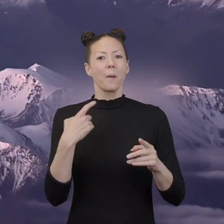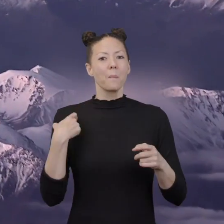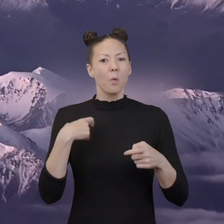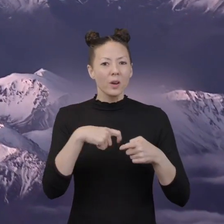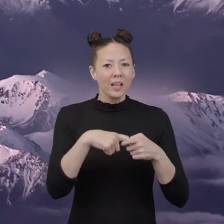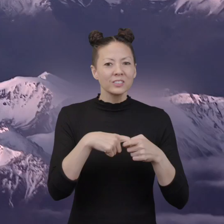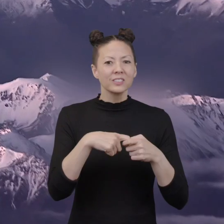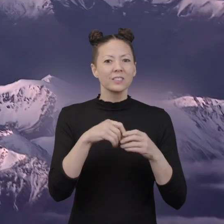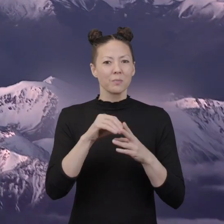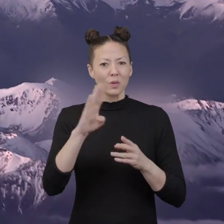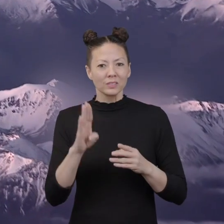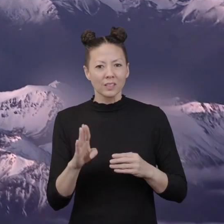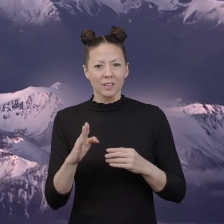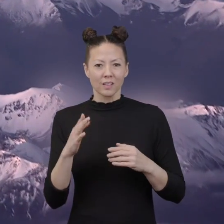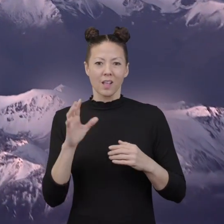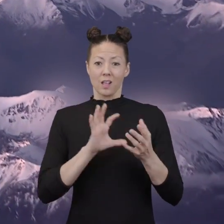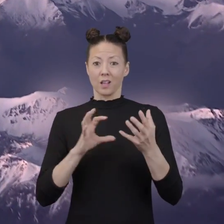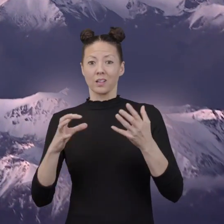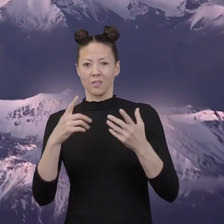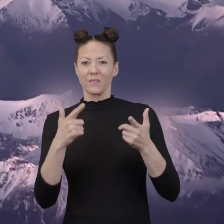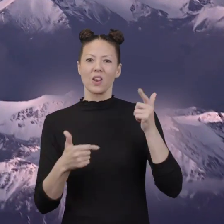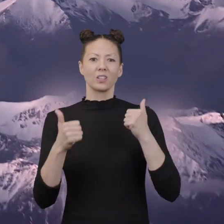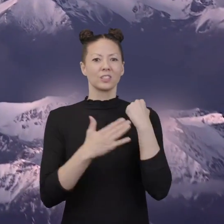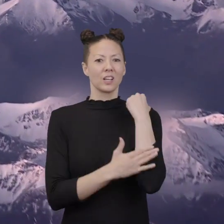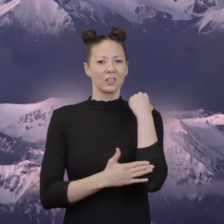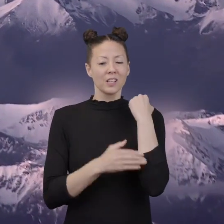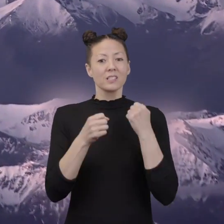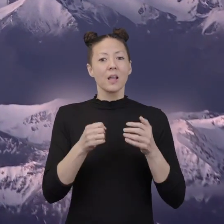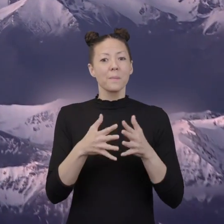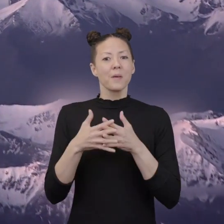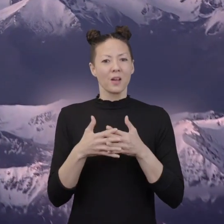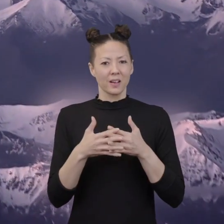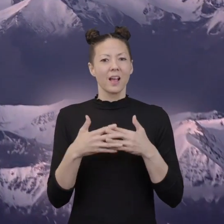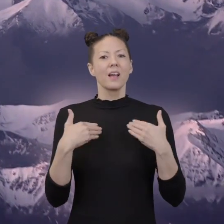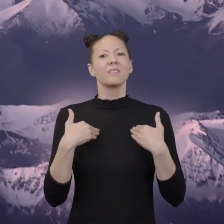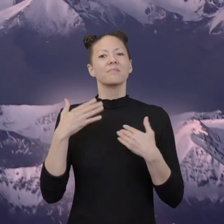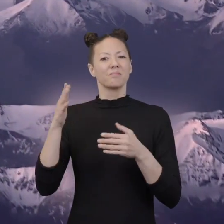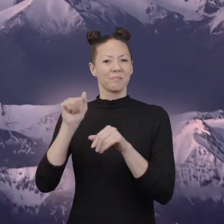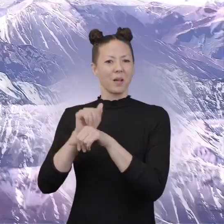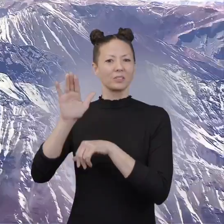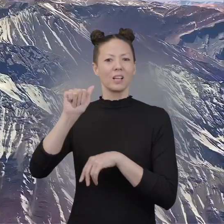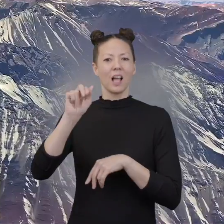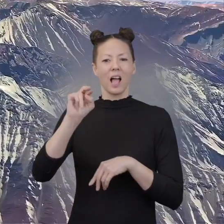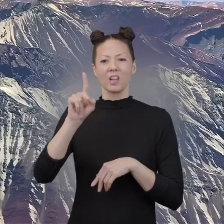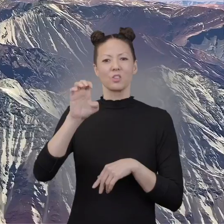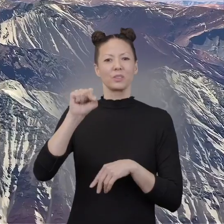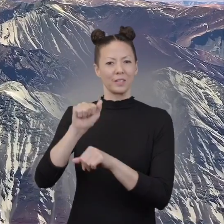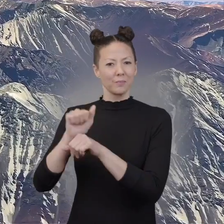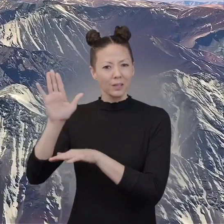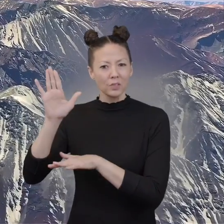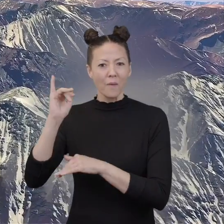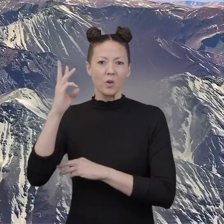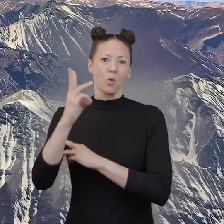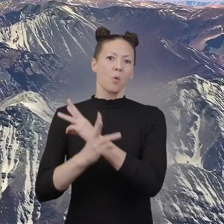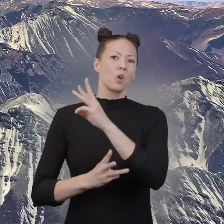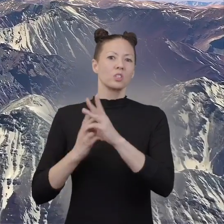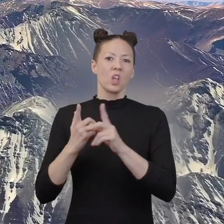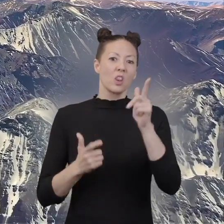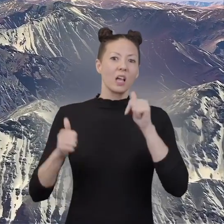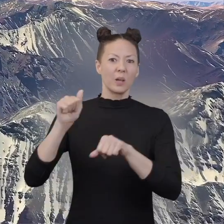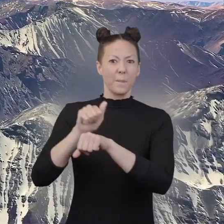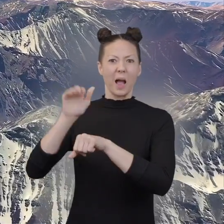South America also has the Andes Mountains, the world's largest mountain range. And if you've ever climbed